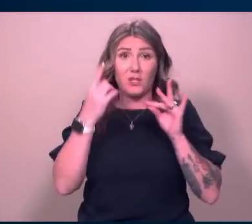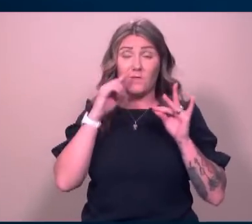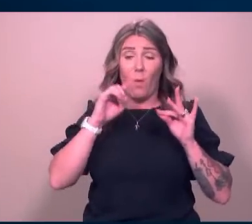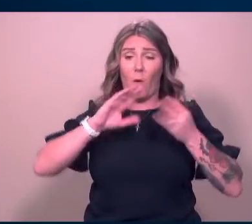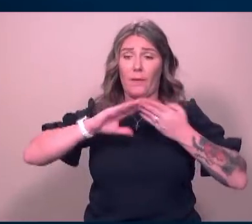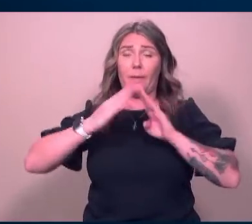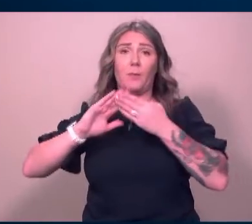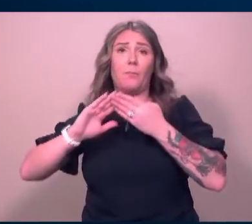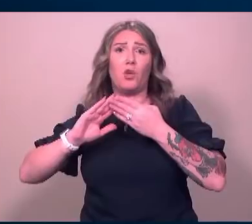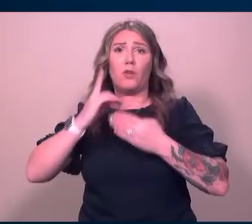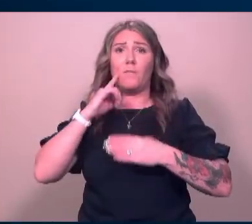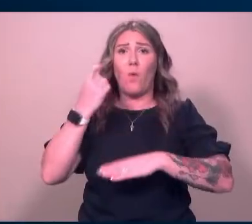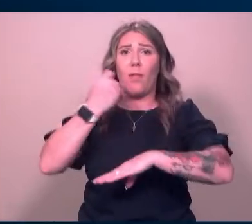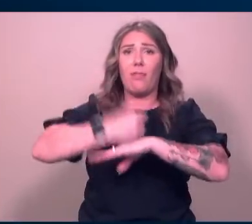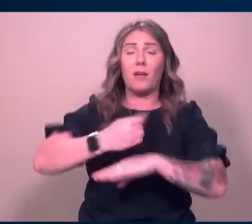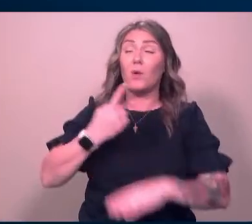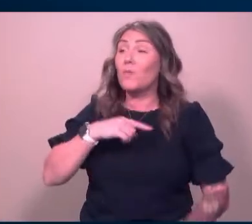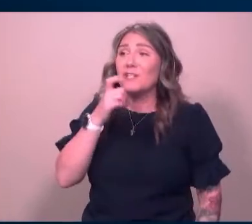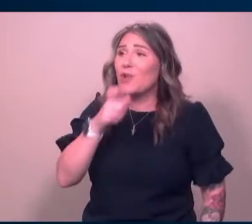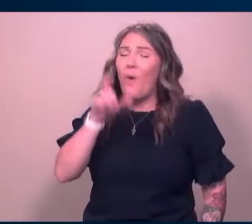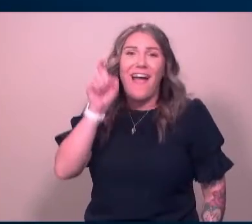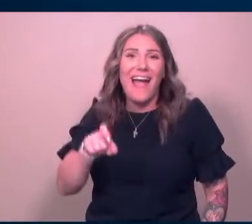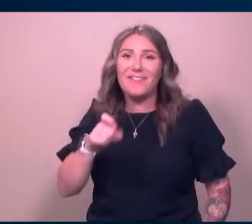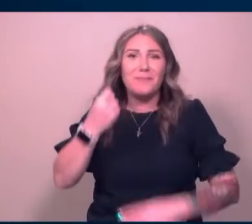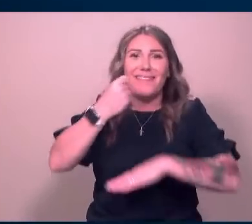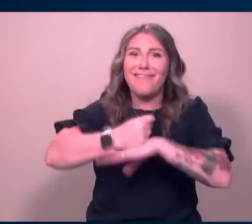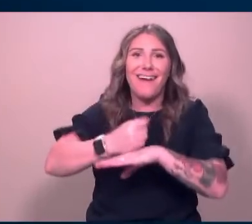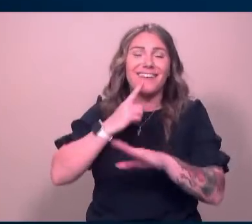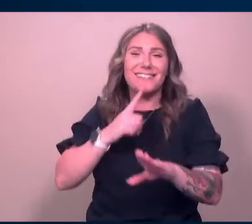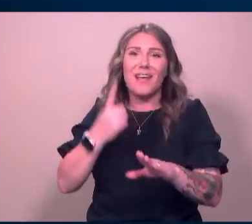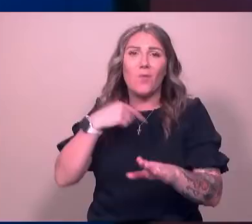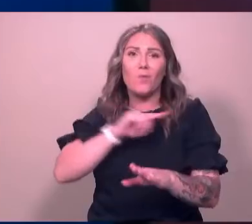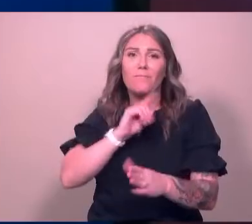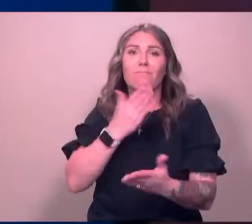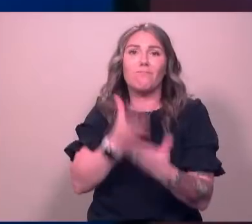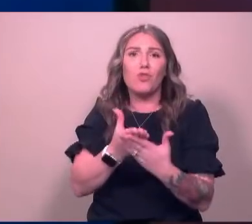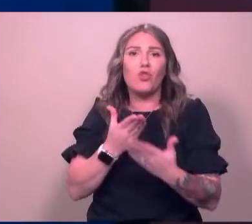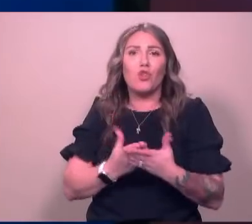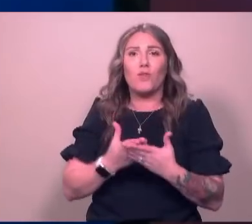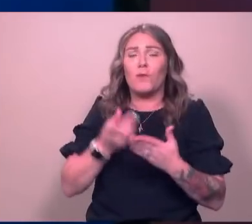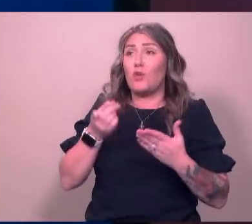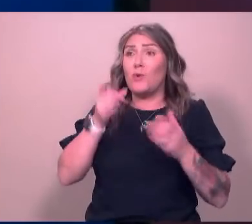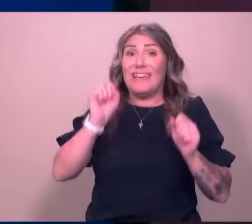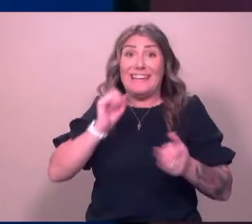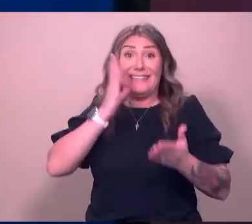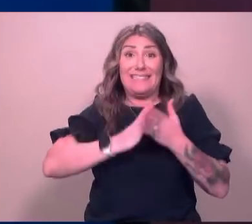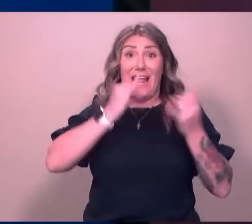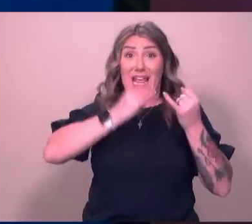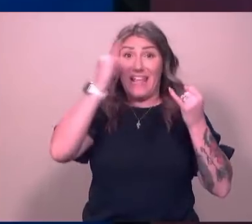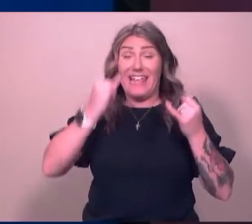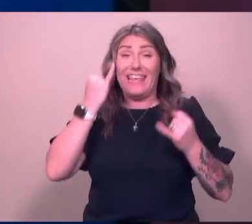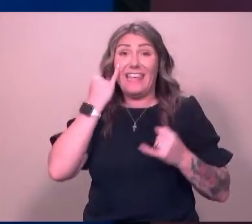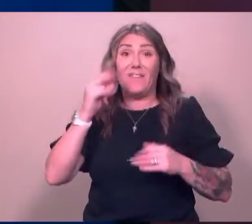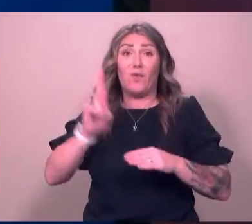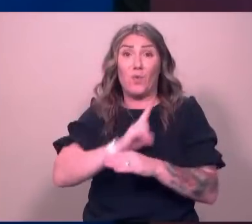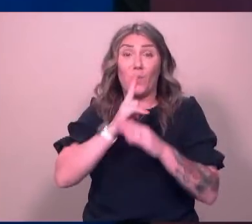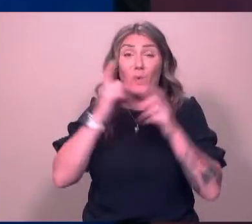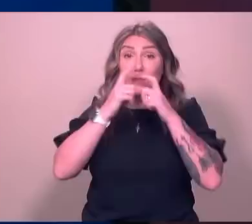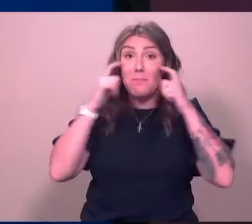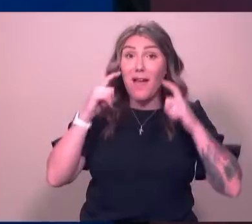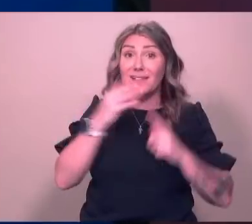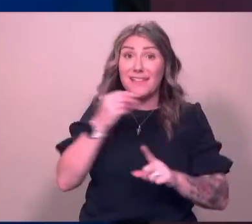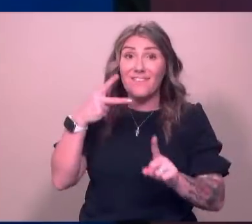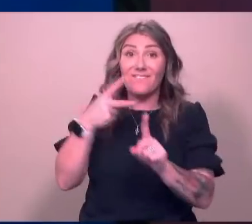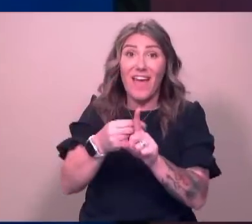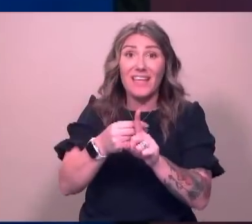of a lockdown? Well, we don't have to be locked down. We've proven this time and time again. No, you can not. bend the curve if you wear a mask and get vaccinated.